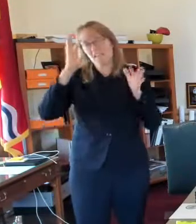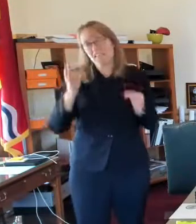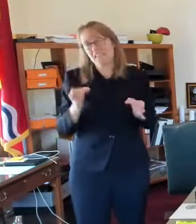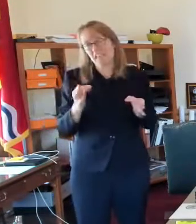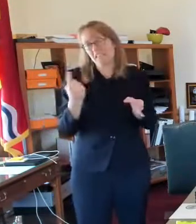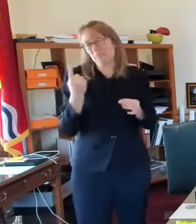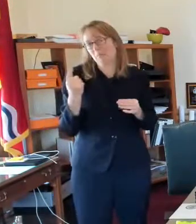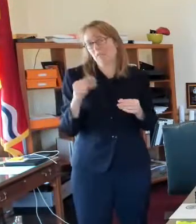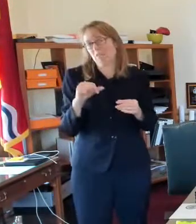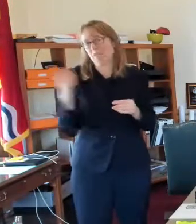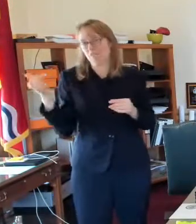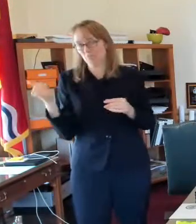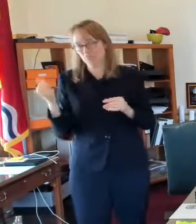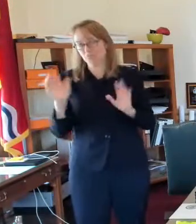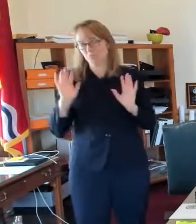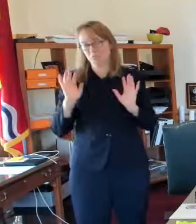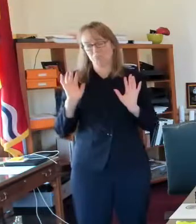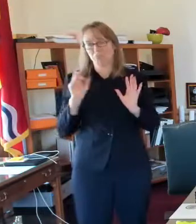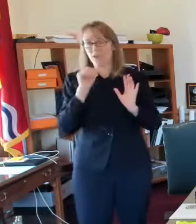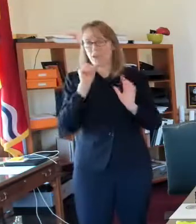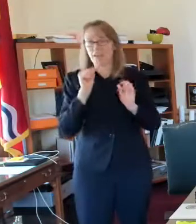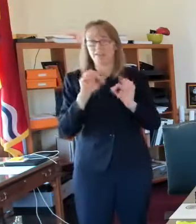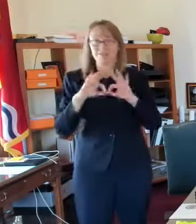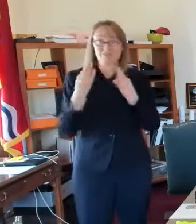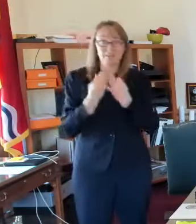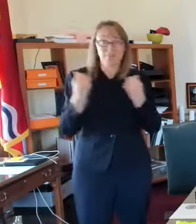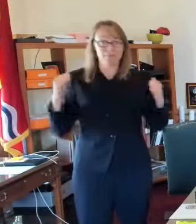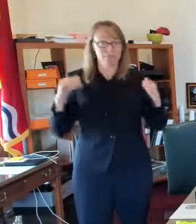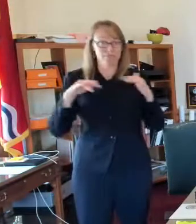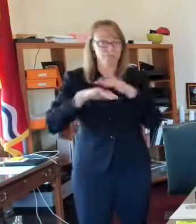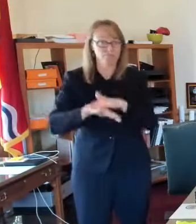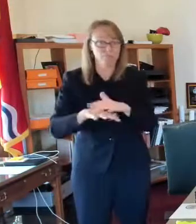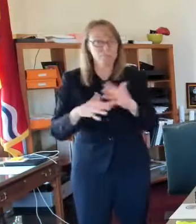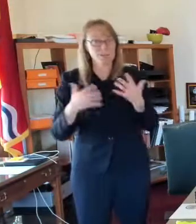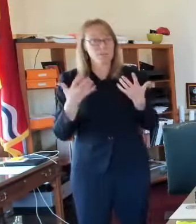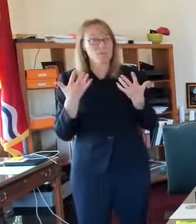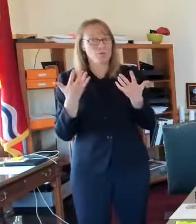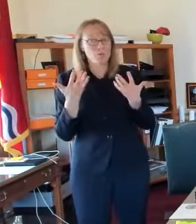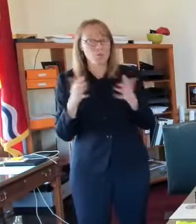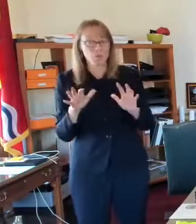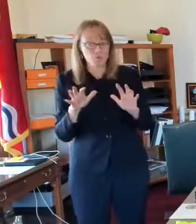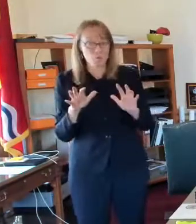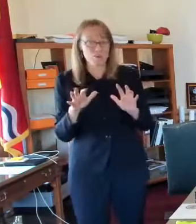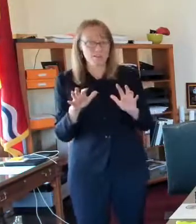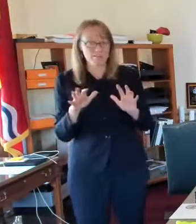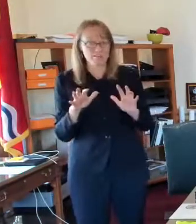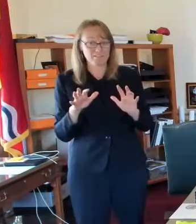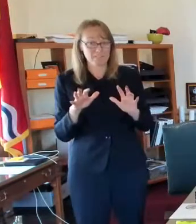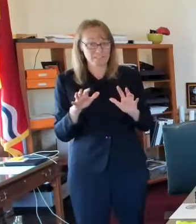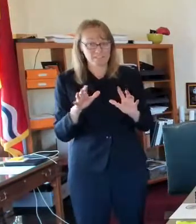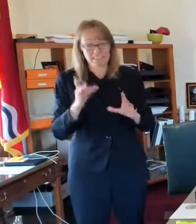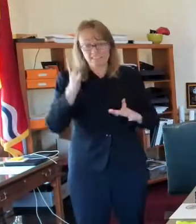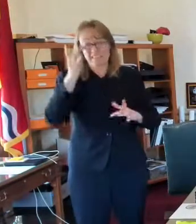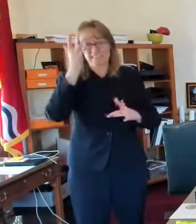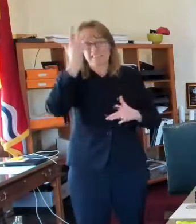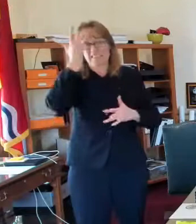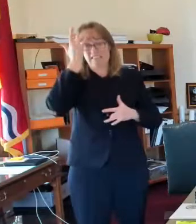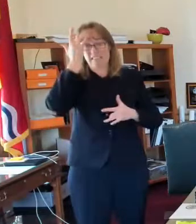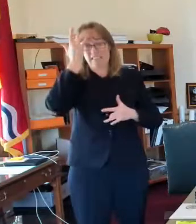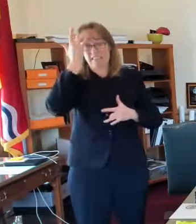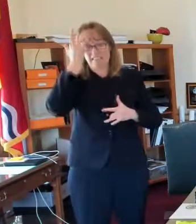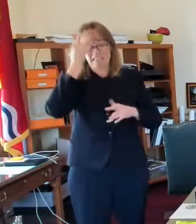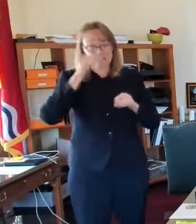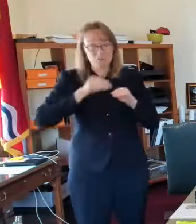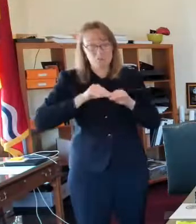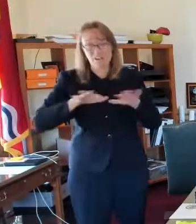quickly. And we don't want you to get sick. We don't want any of your family members to get sick. And the only way to prevent that is for